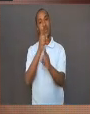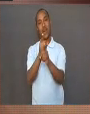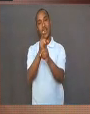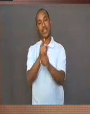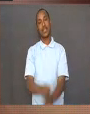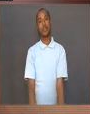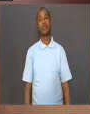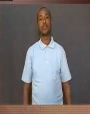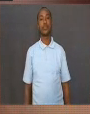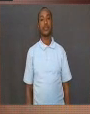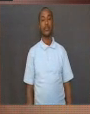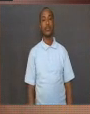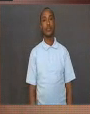correct.